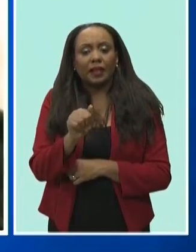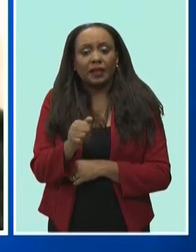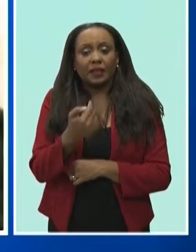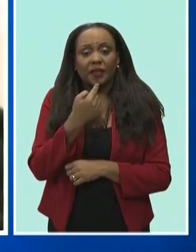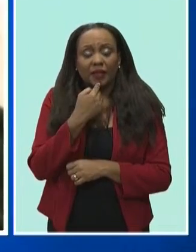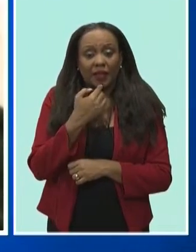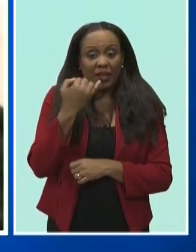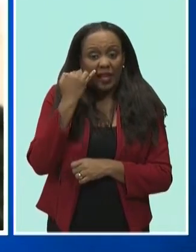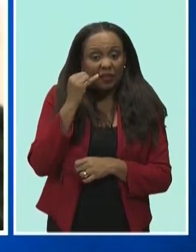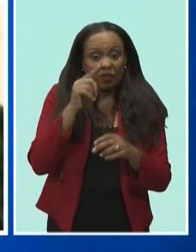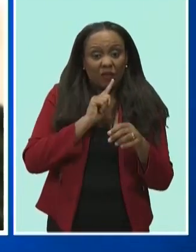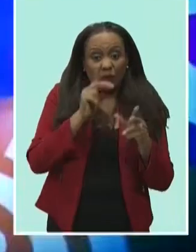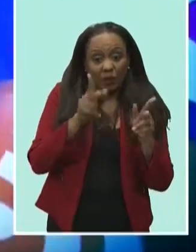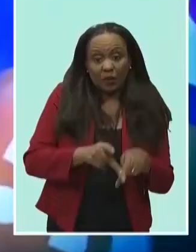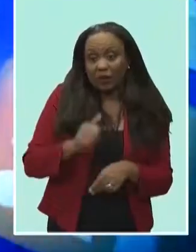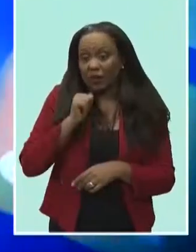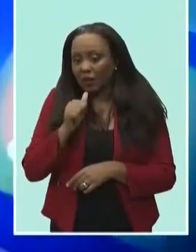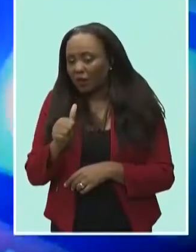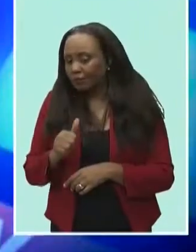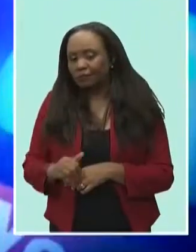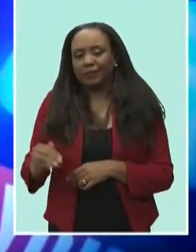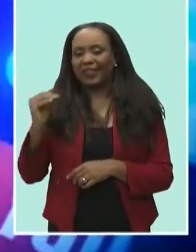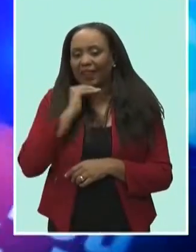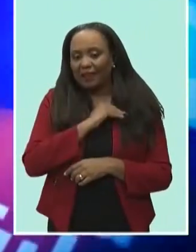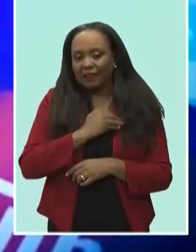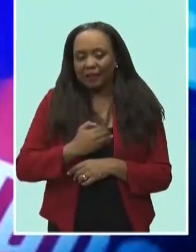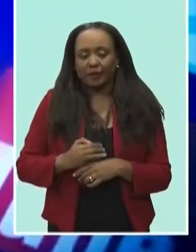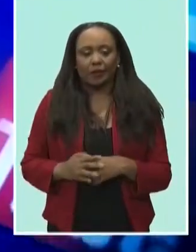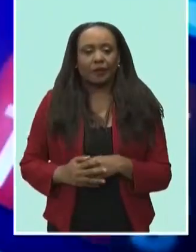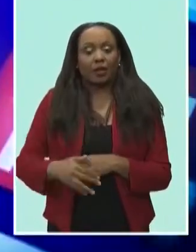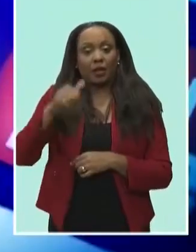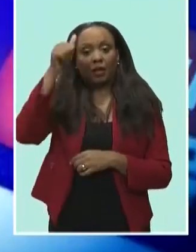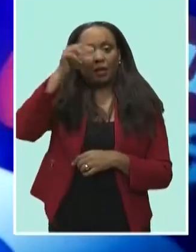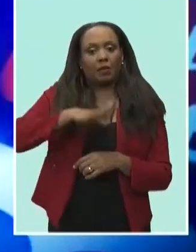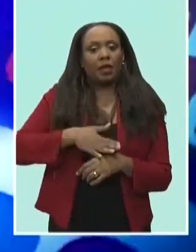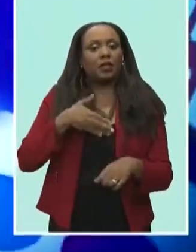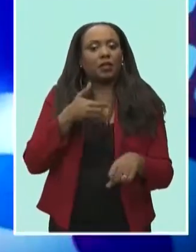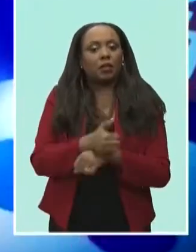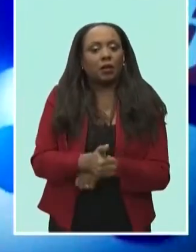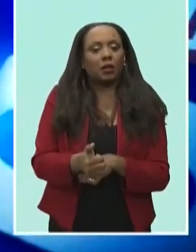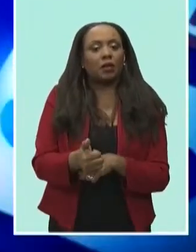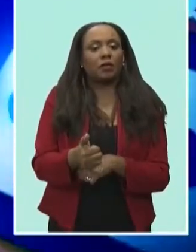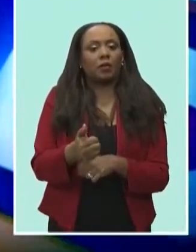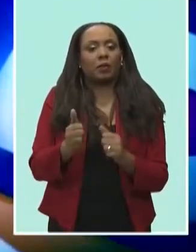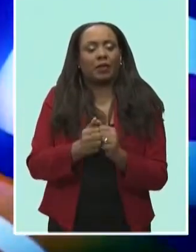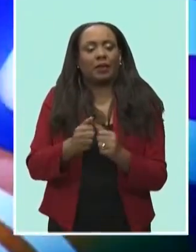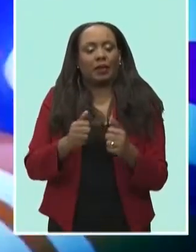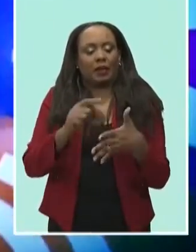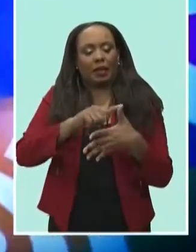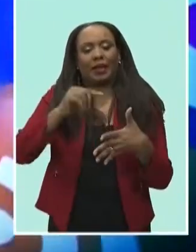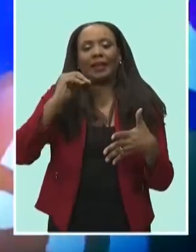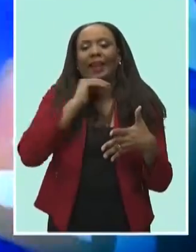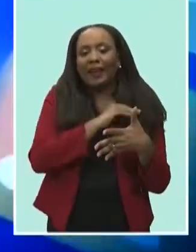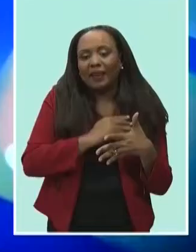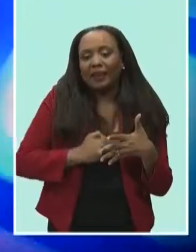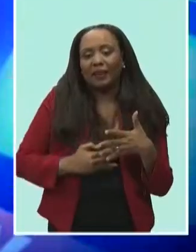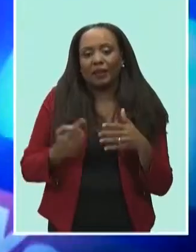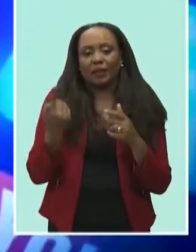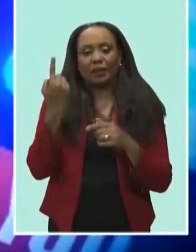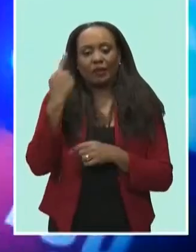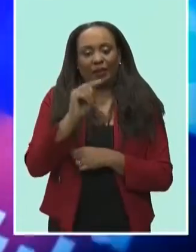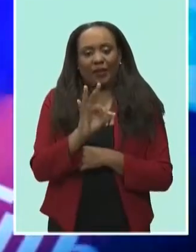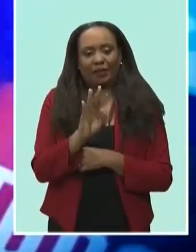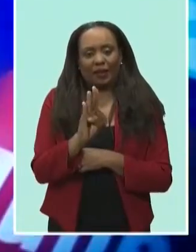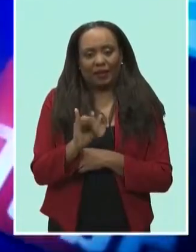not Timothy Pitson. Well, the man has now been charged with lying to the FBI. Over to California now,